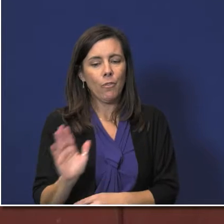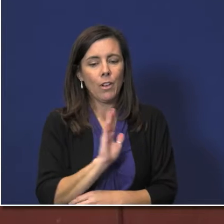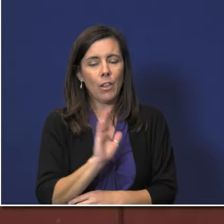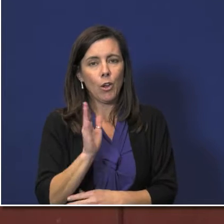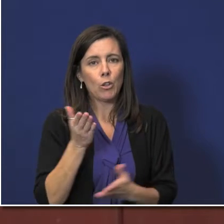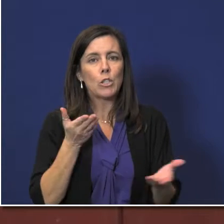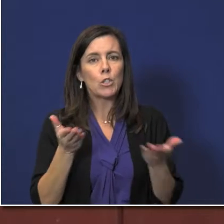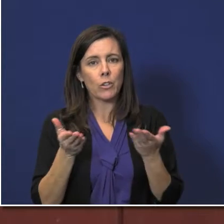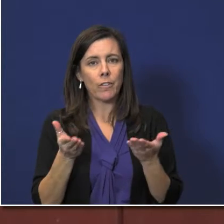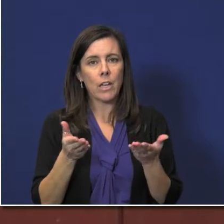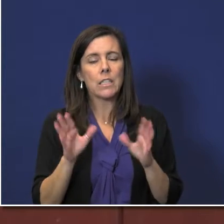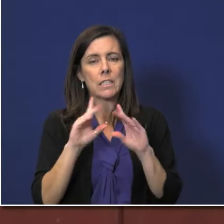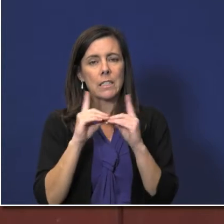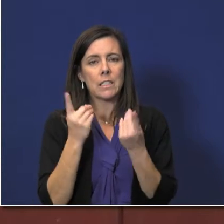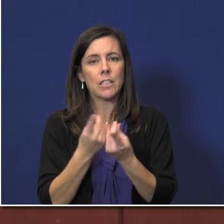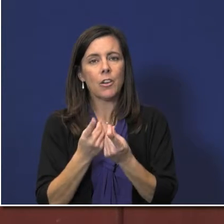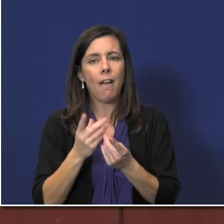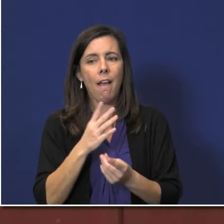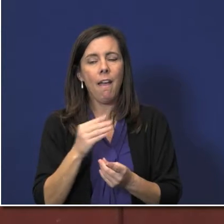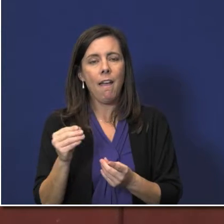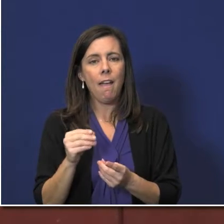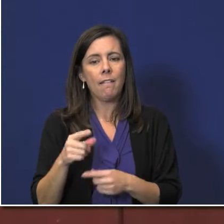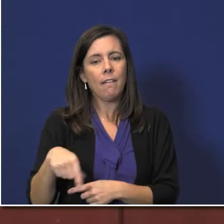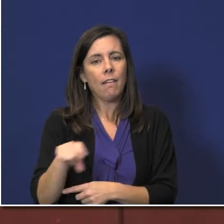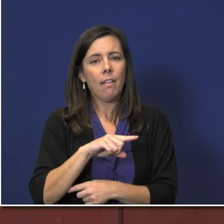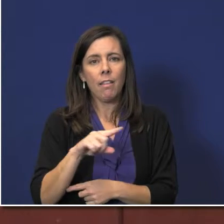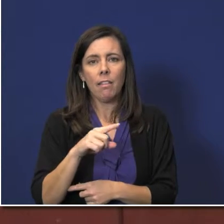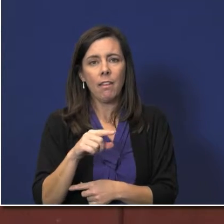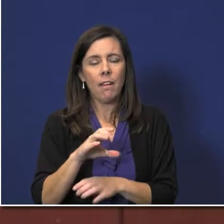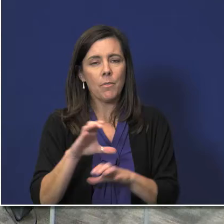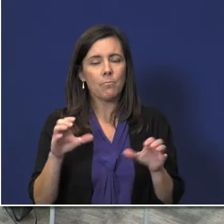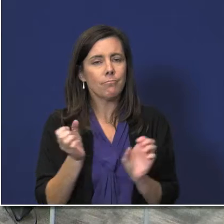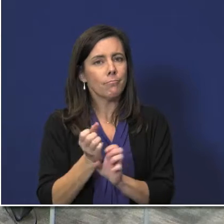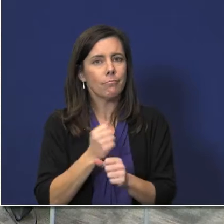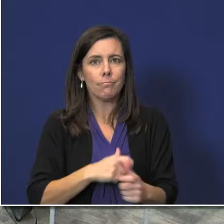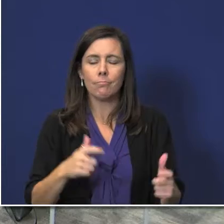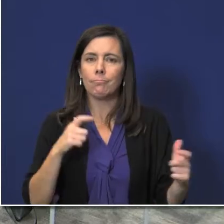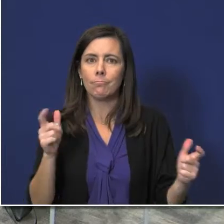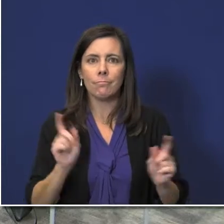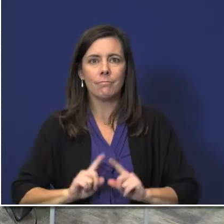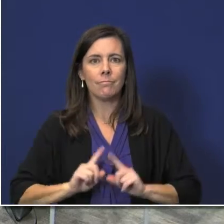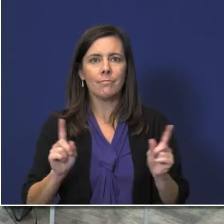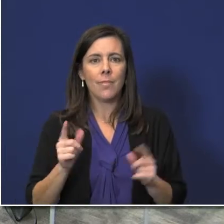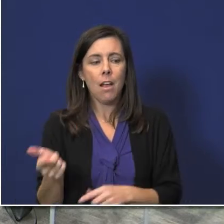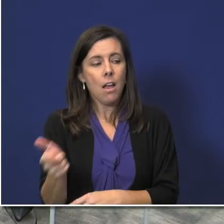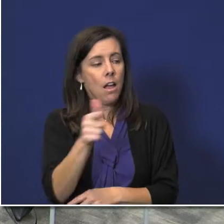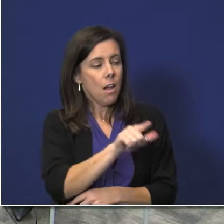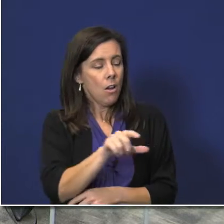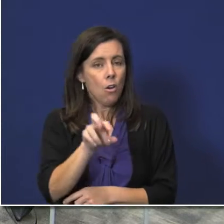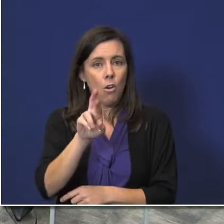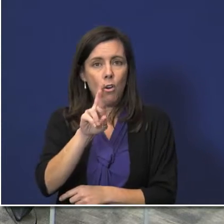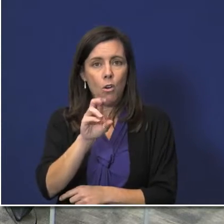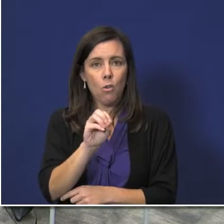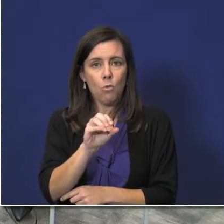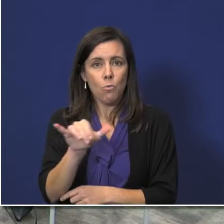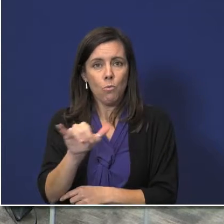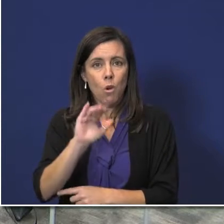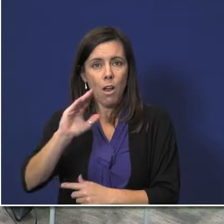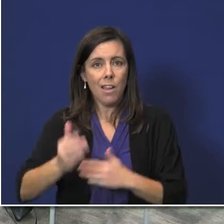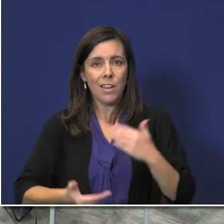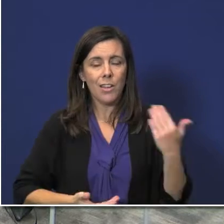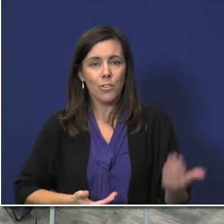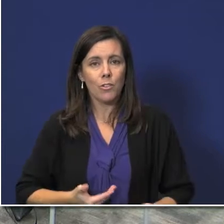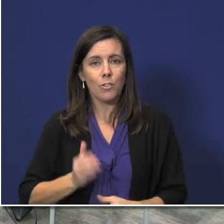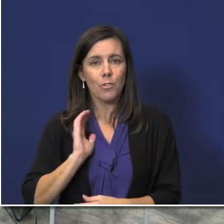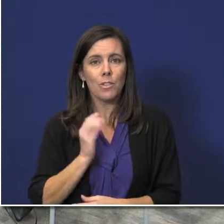to CFISD and the difference they've made. Having said that, I'll turn it over to Roy Garcia to introduce